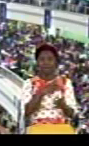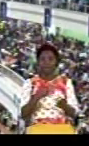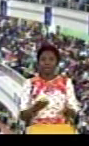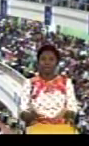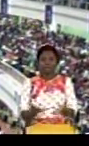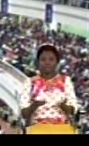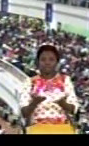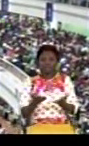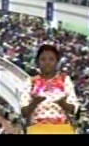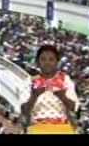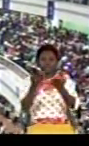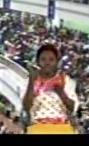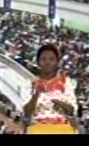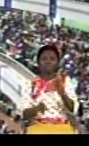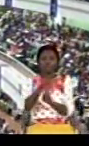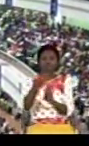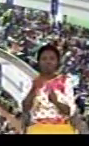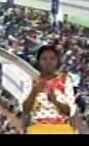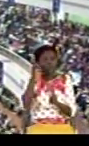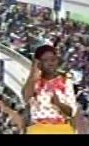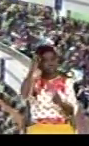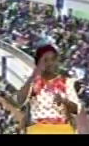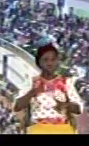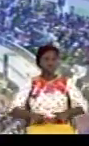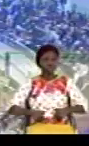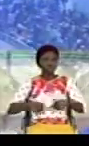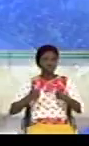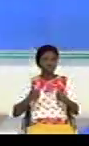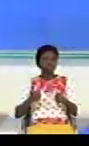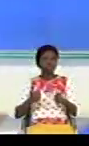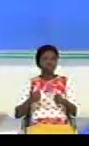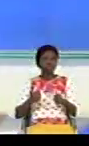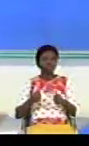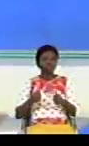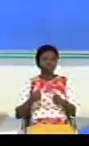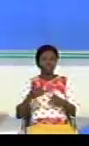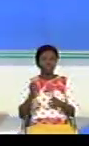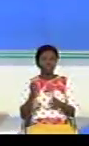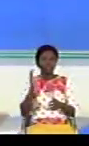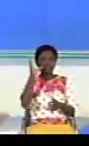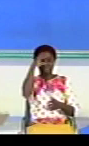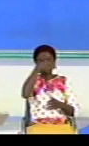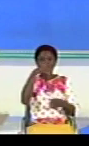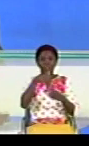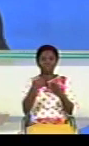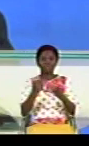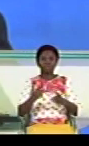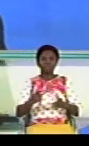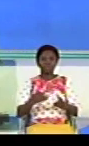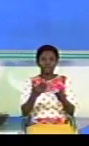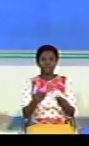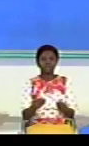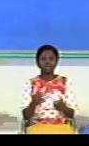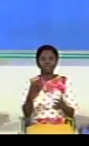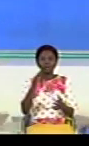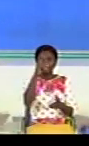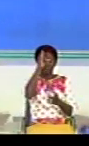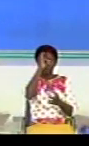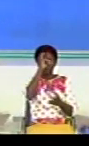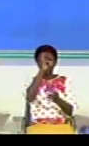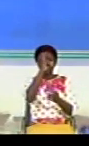they dwelt as strangers in the land of Egypt. Listen to this. And with